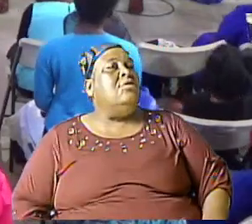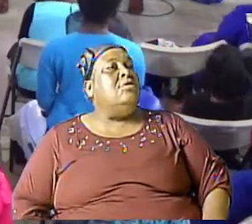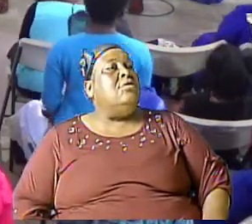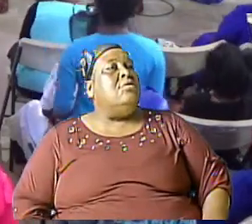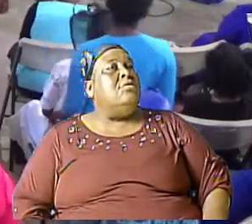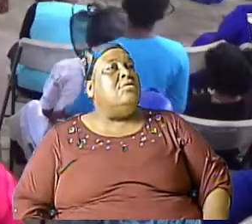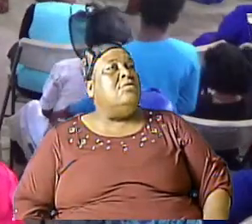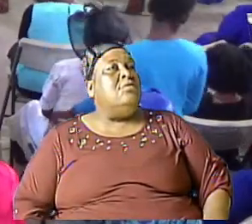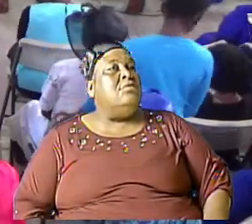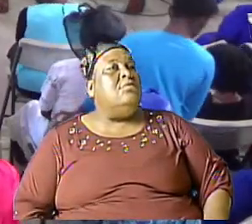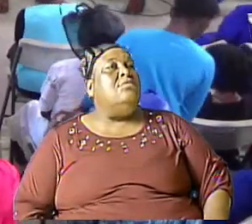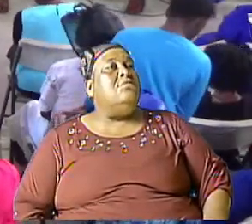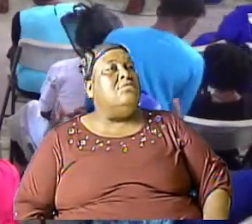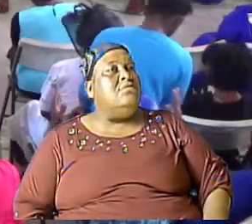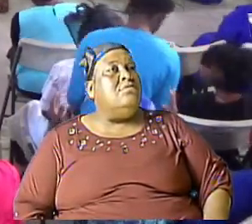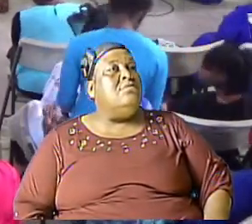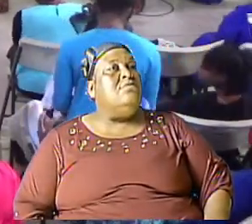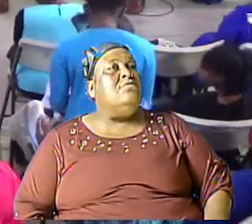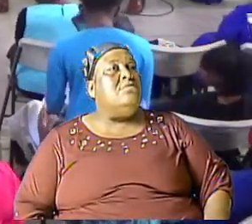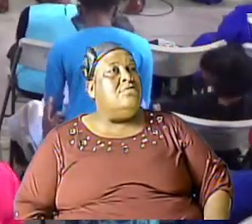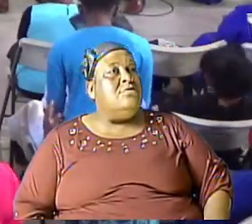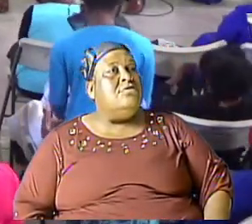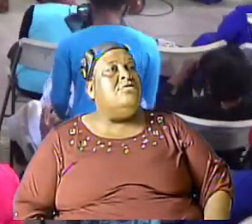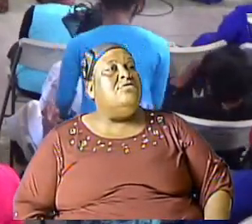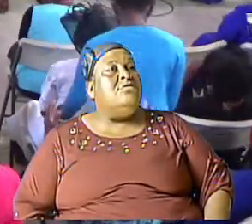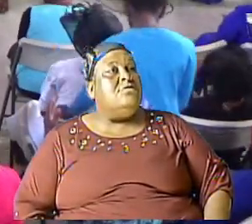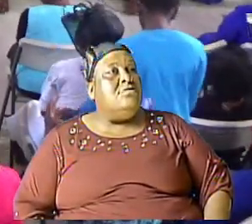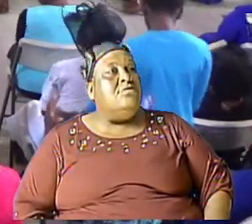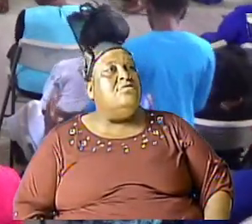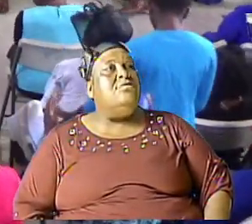name, hallelujah, in Jesus' name.